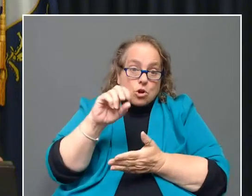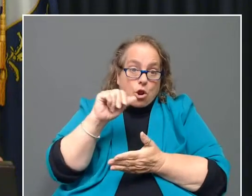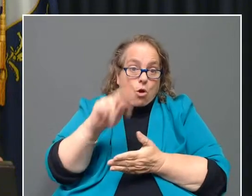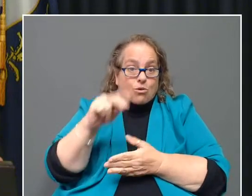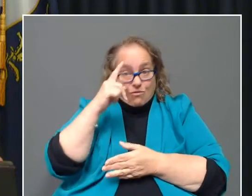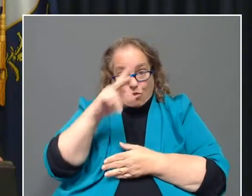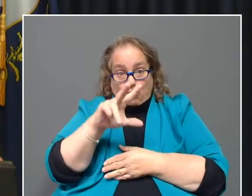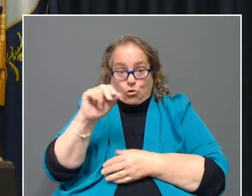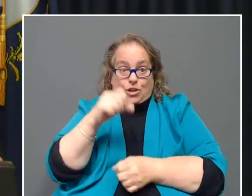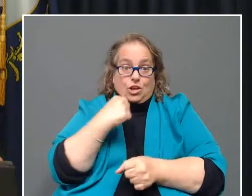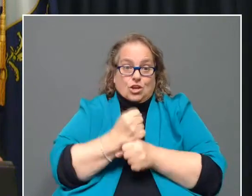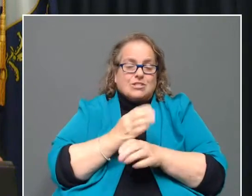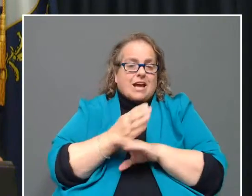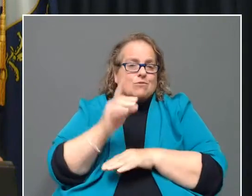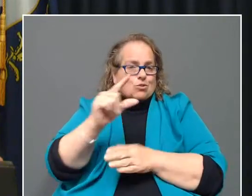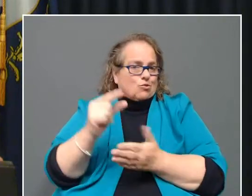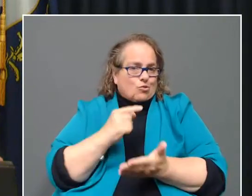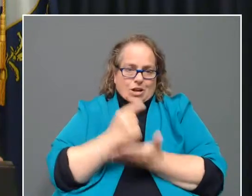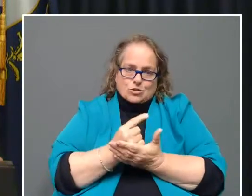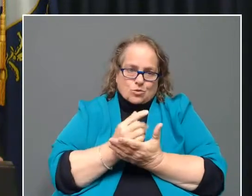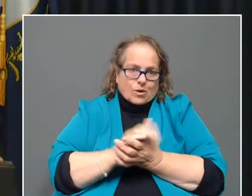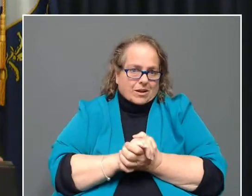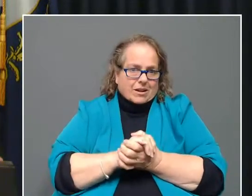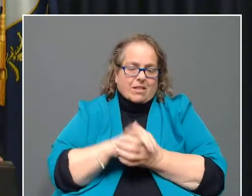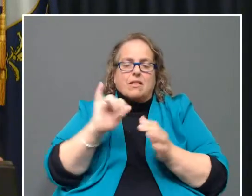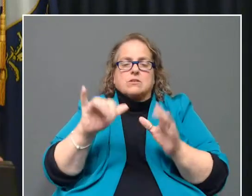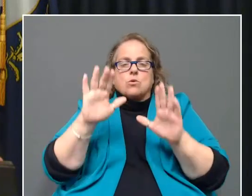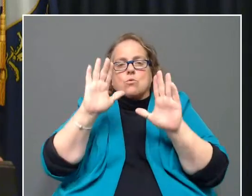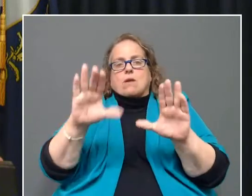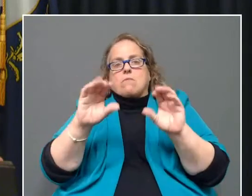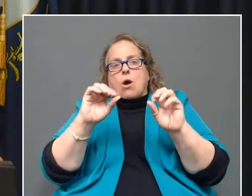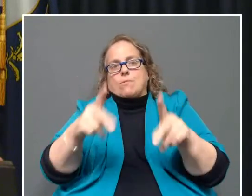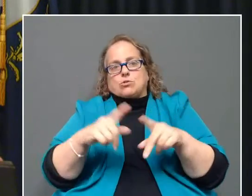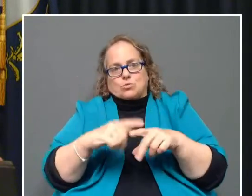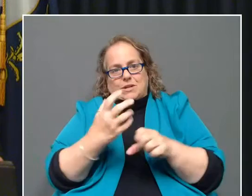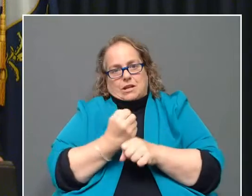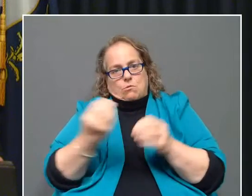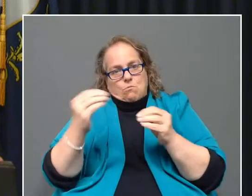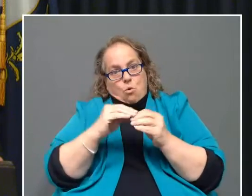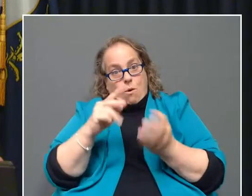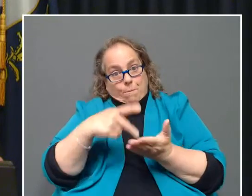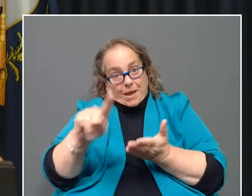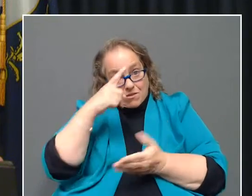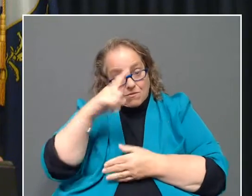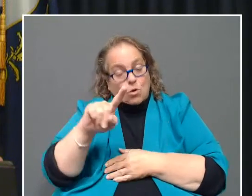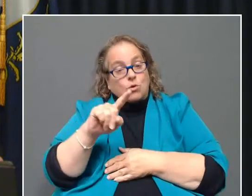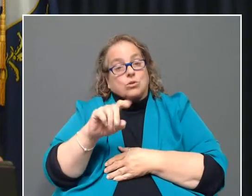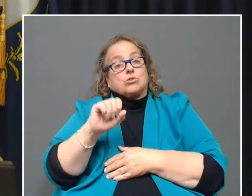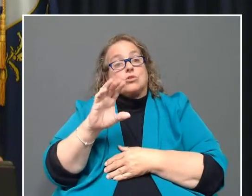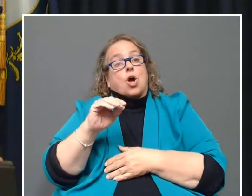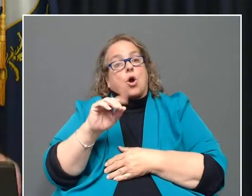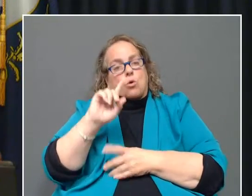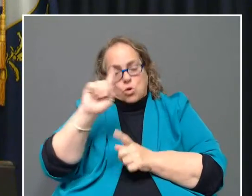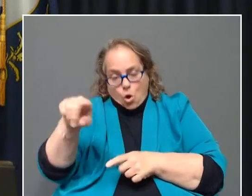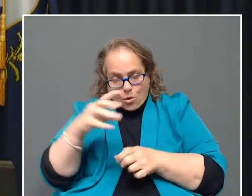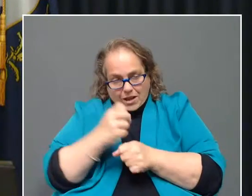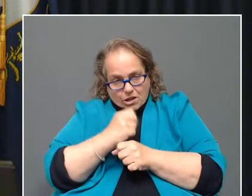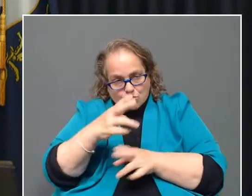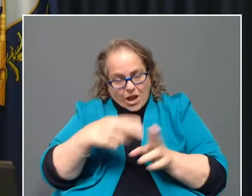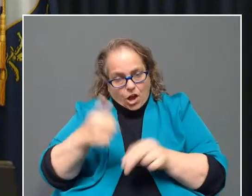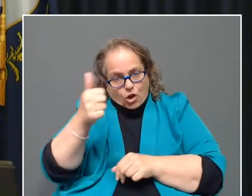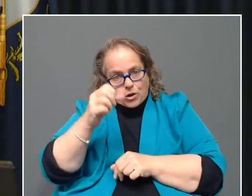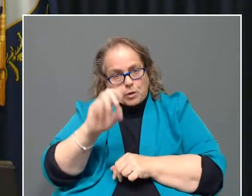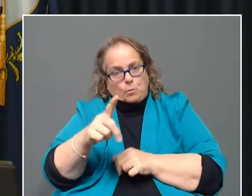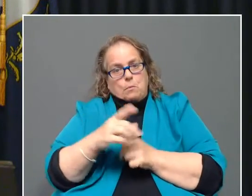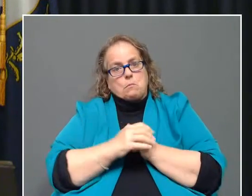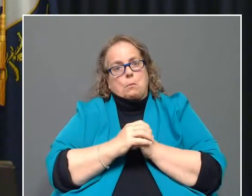after you graduate. This is an opportunity to get more of that paid for, so go out, get your higher education. All